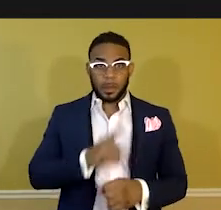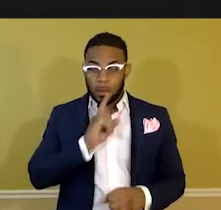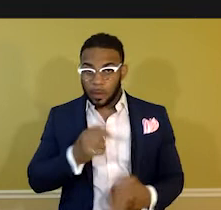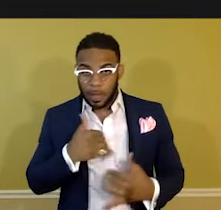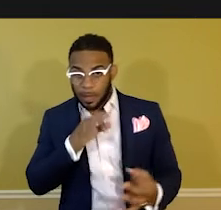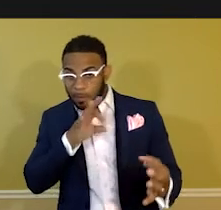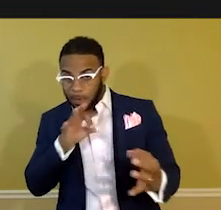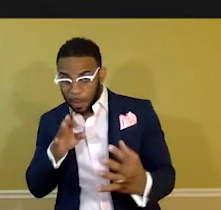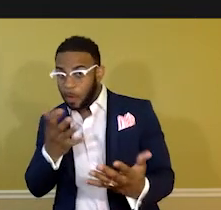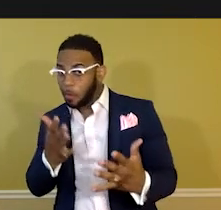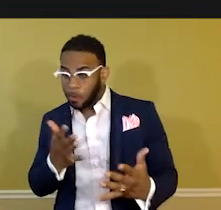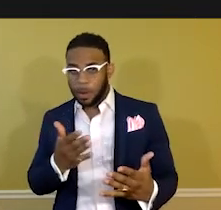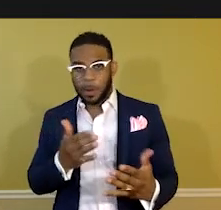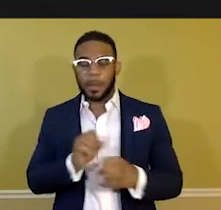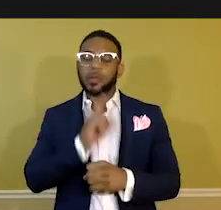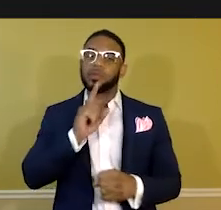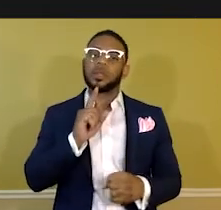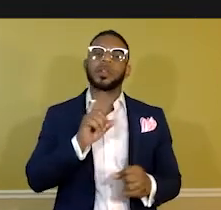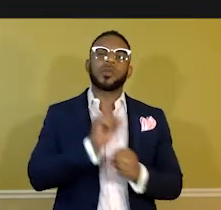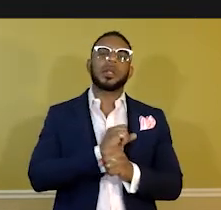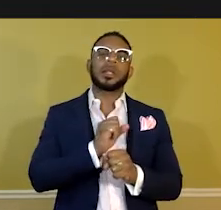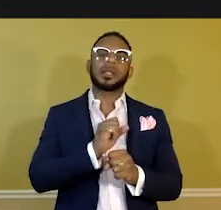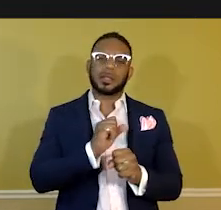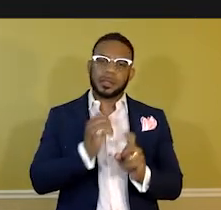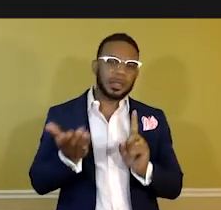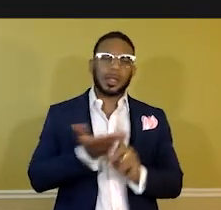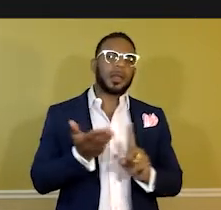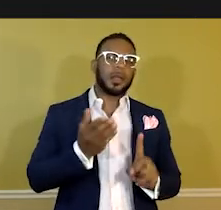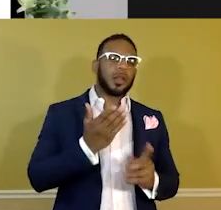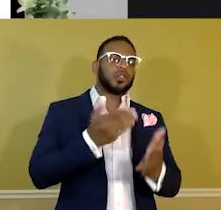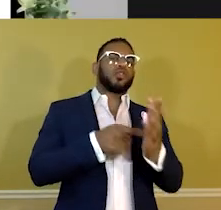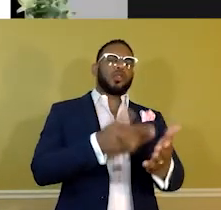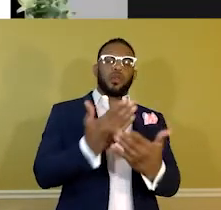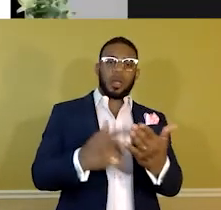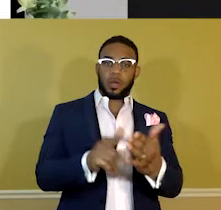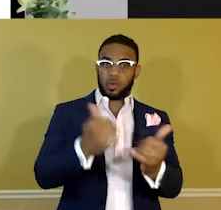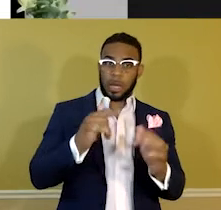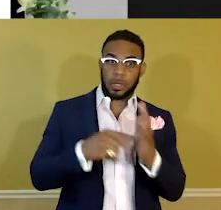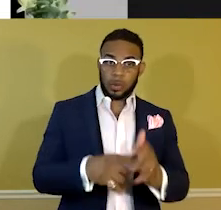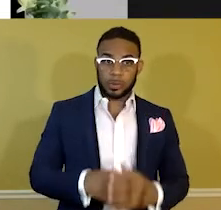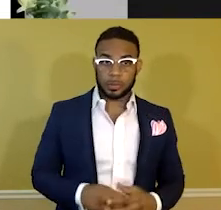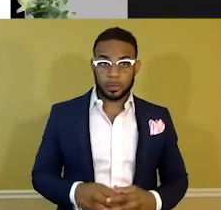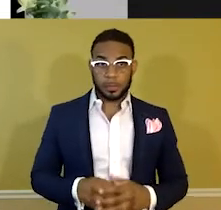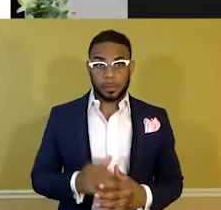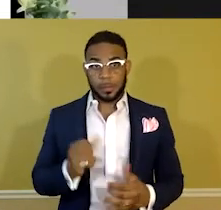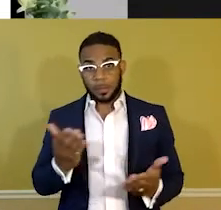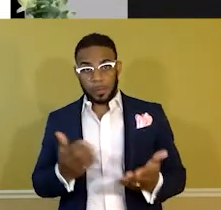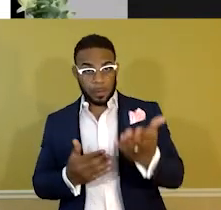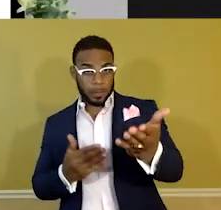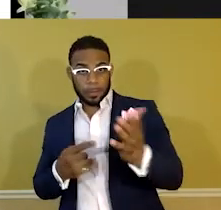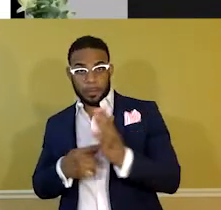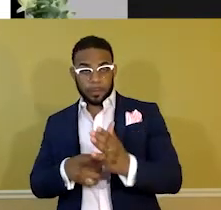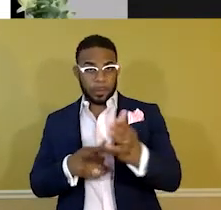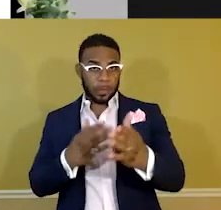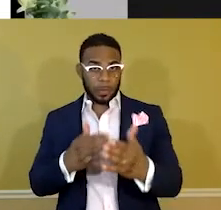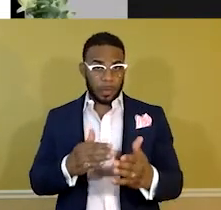you've gotten feedback on it, um, and make sure that it really compels or really conveys what it is that you're trying to show. Um, so here's some sample,